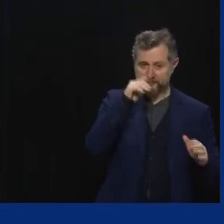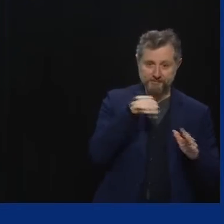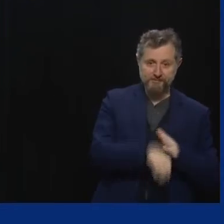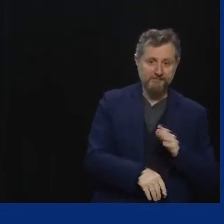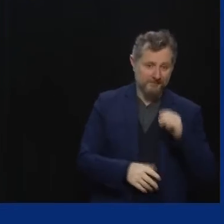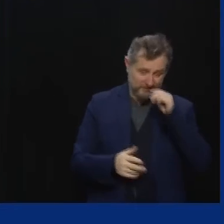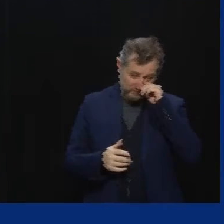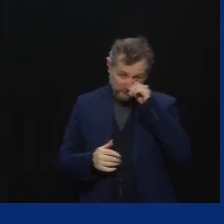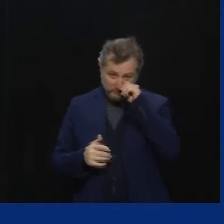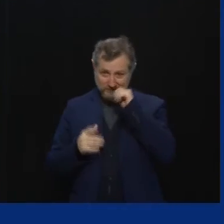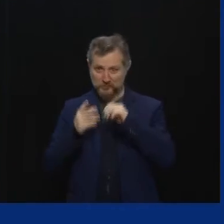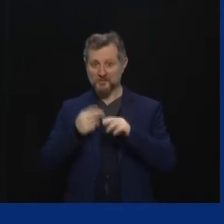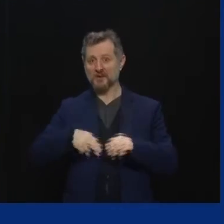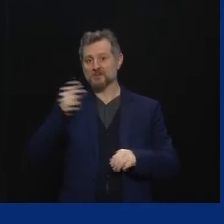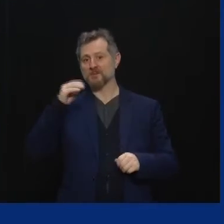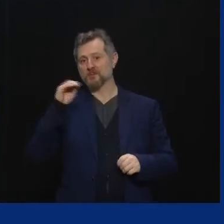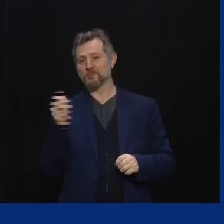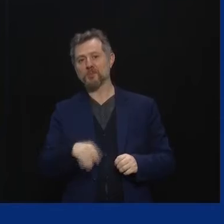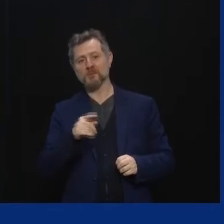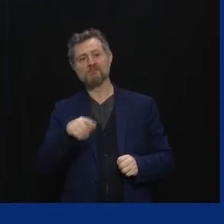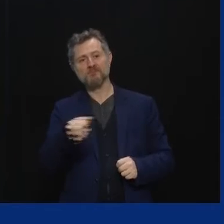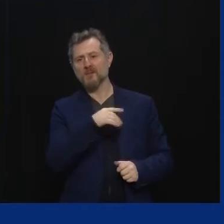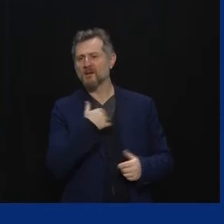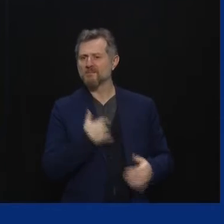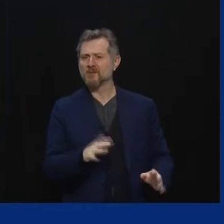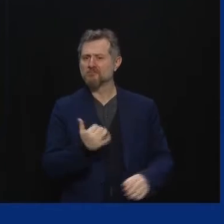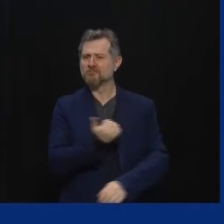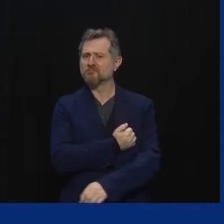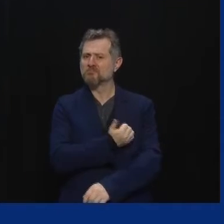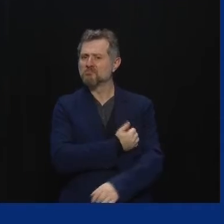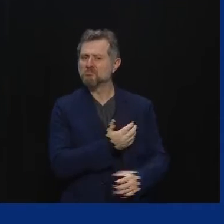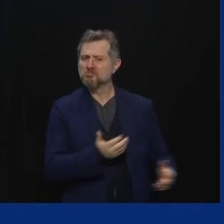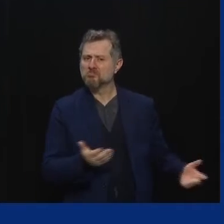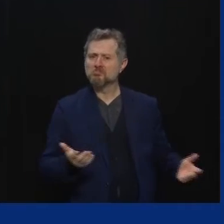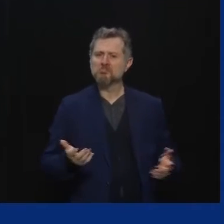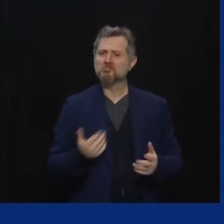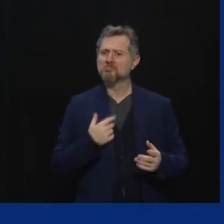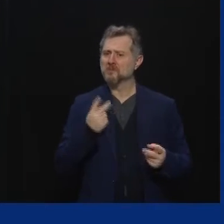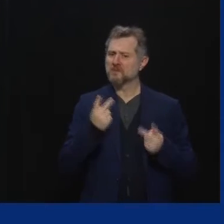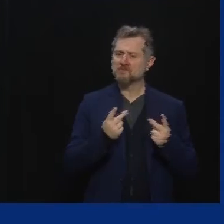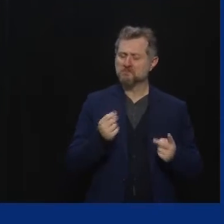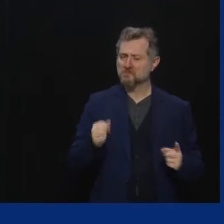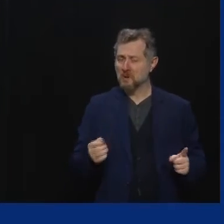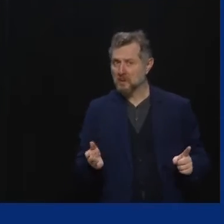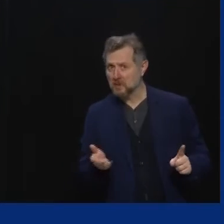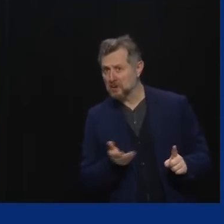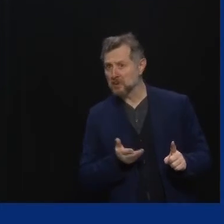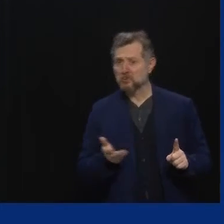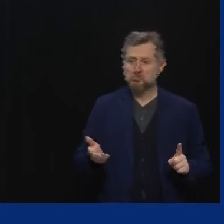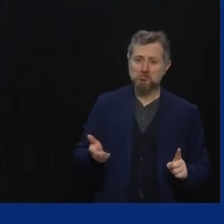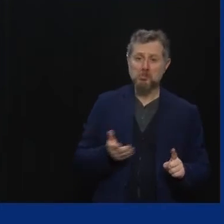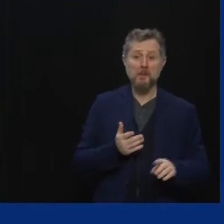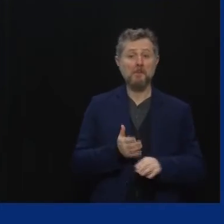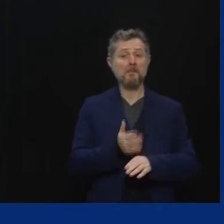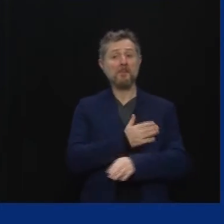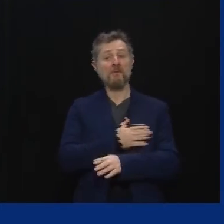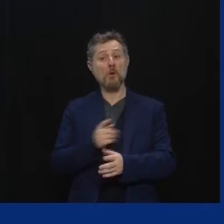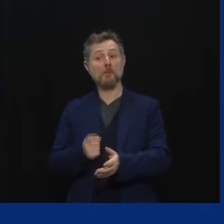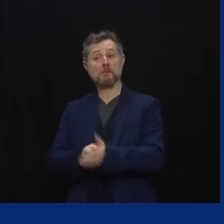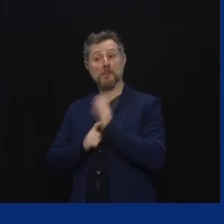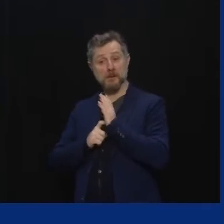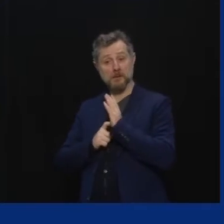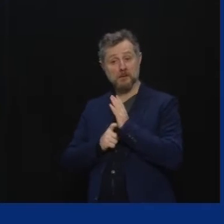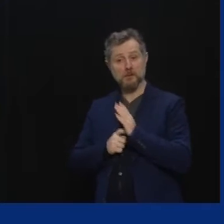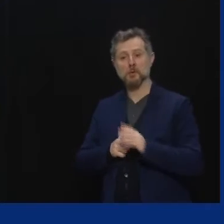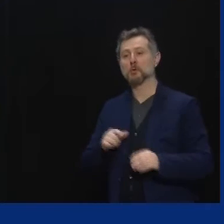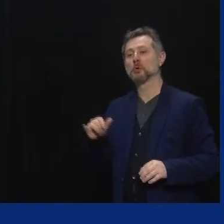also what we did not have before I instituted the mandate, is that we all have health care, all the health care workers